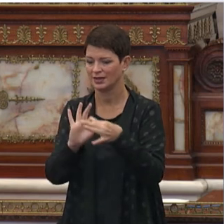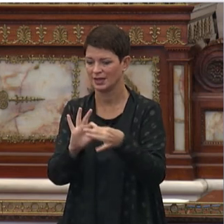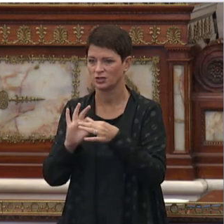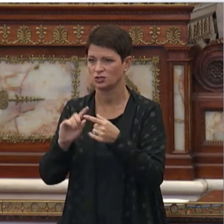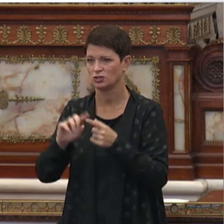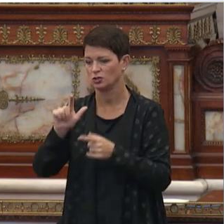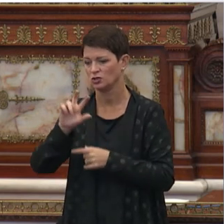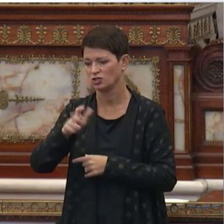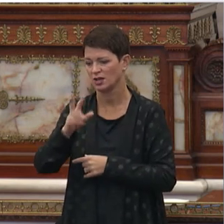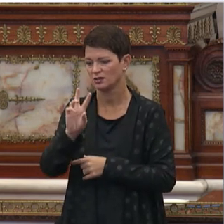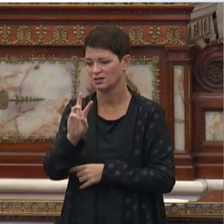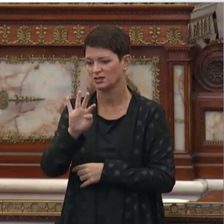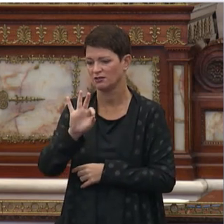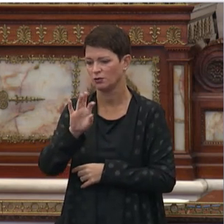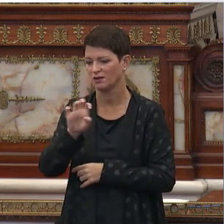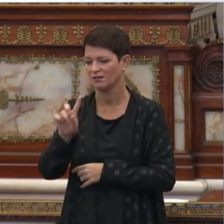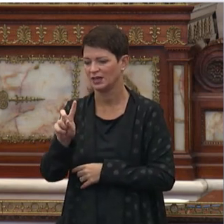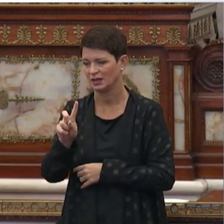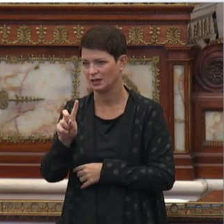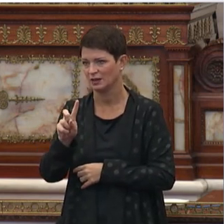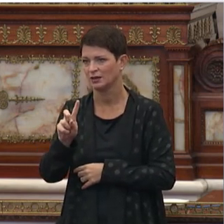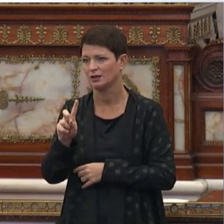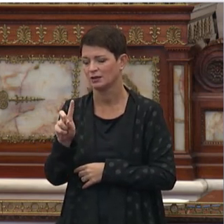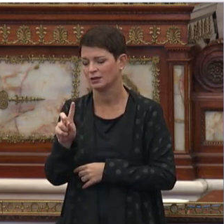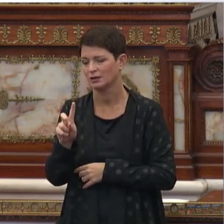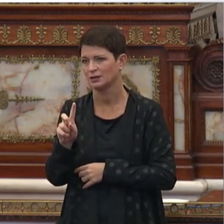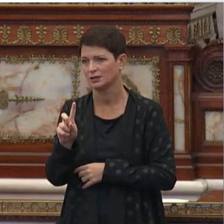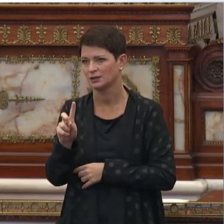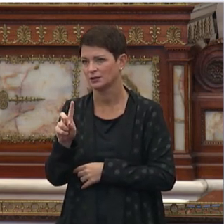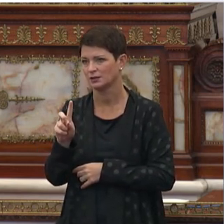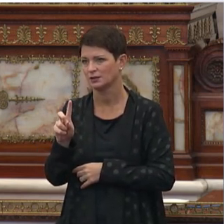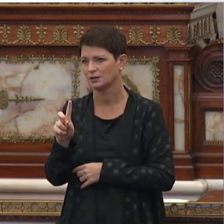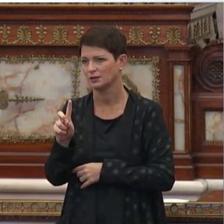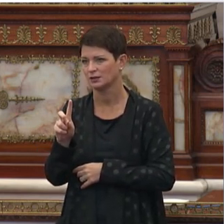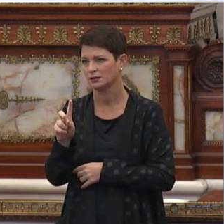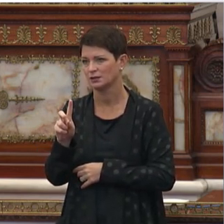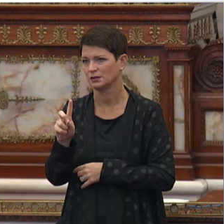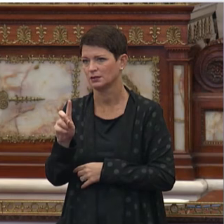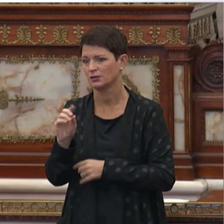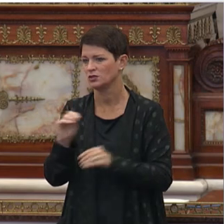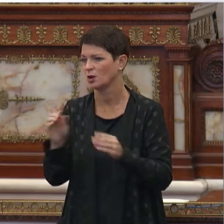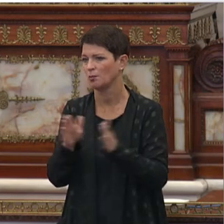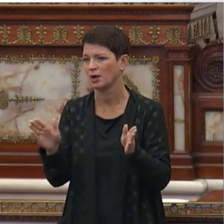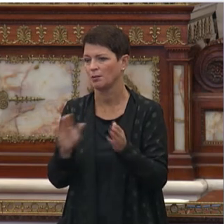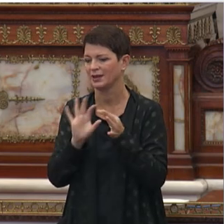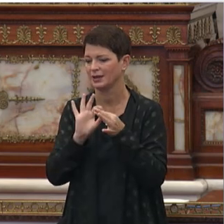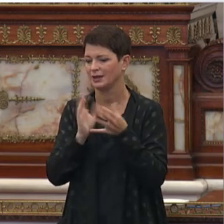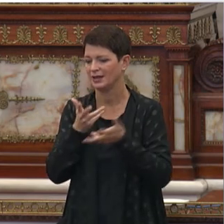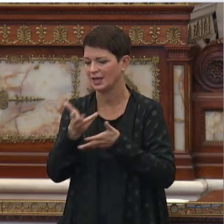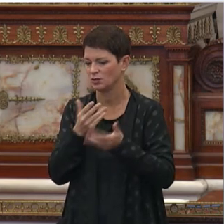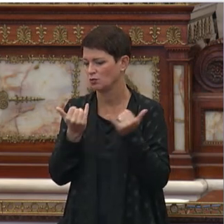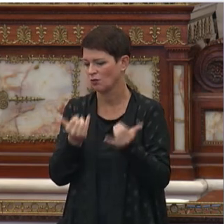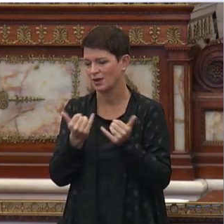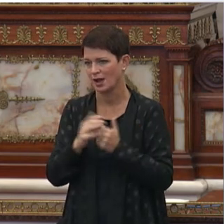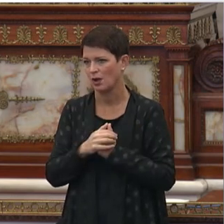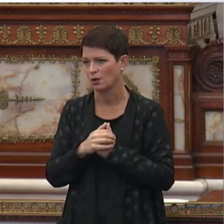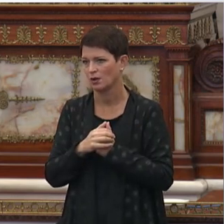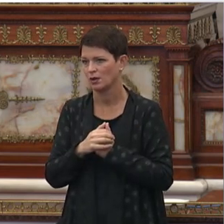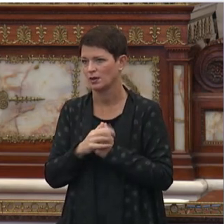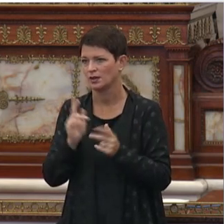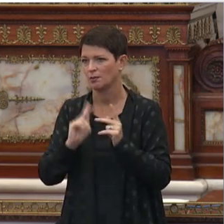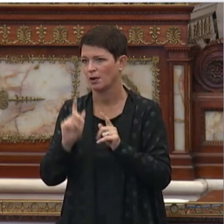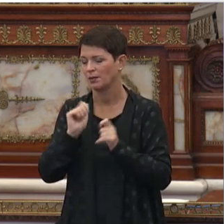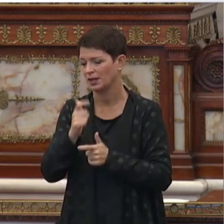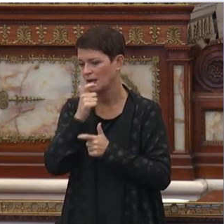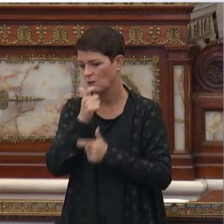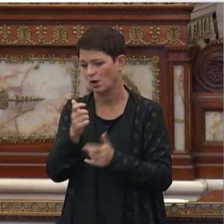Channel 64 feed. So there's no public engagement at this point. The public cannot view